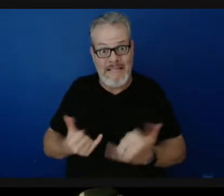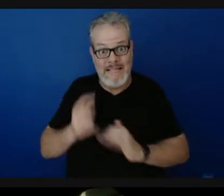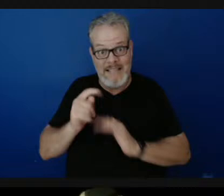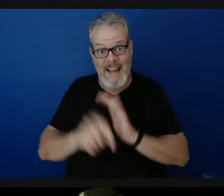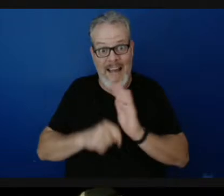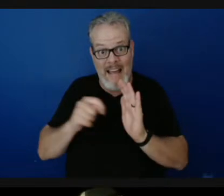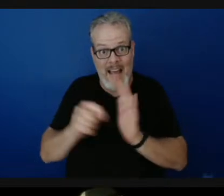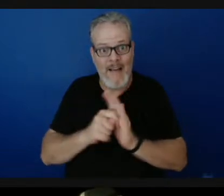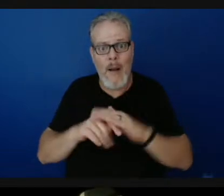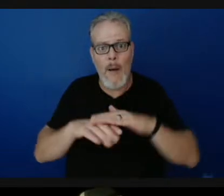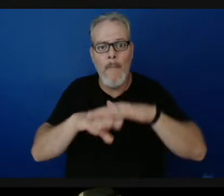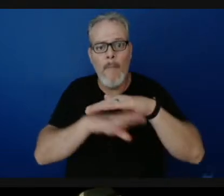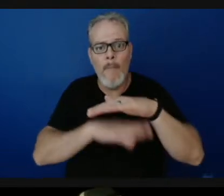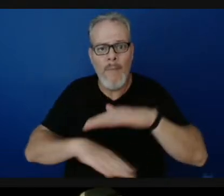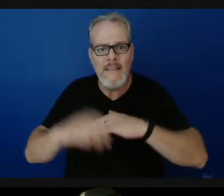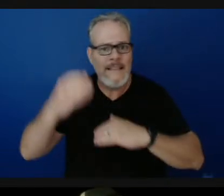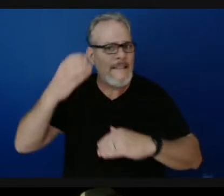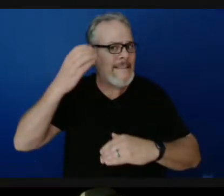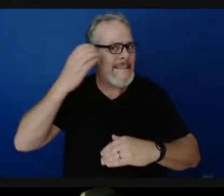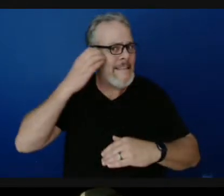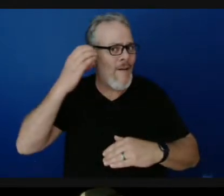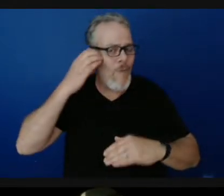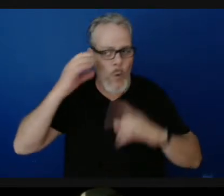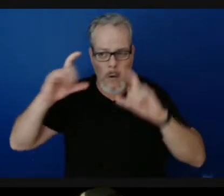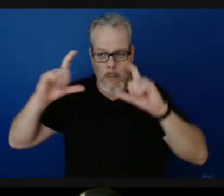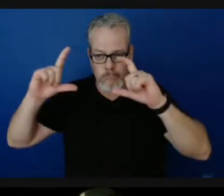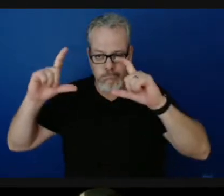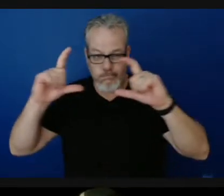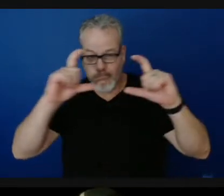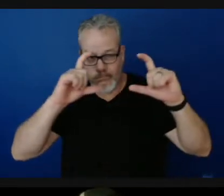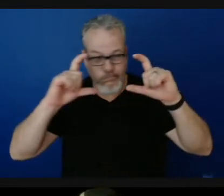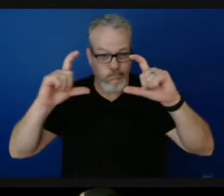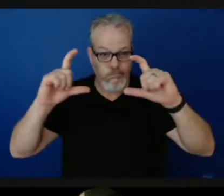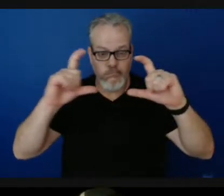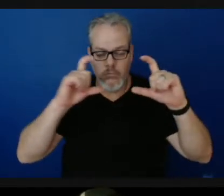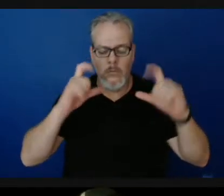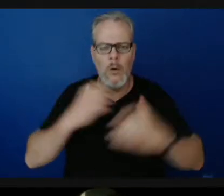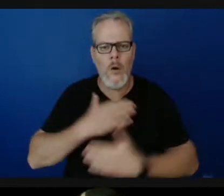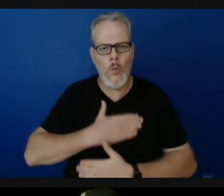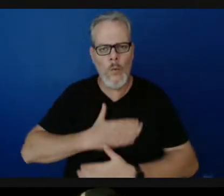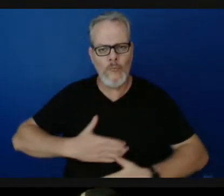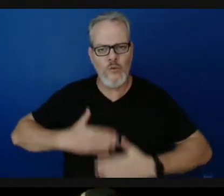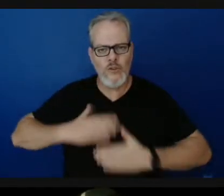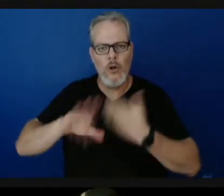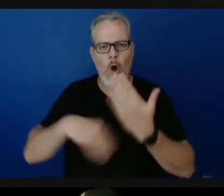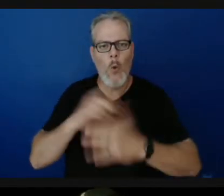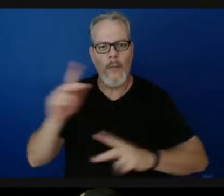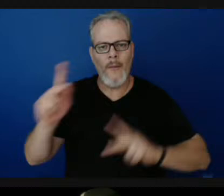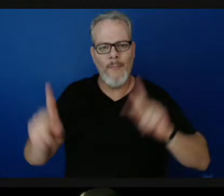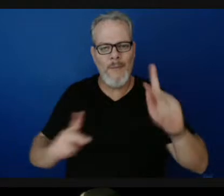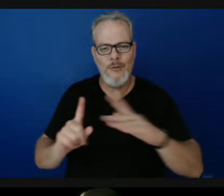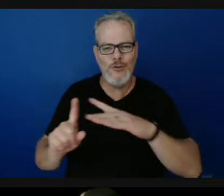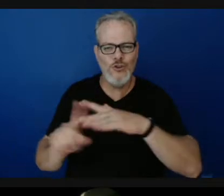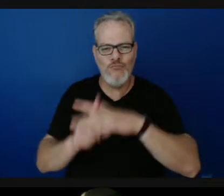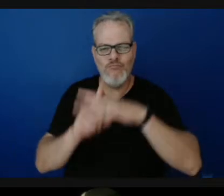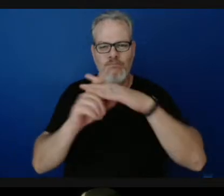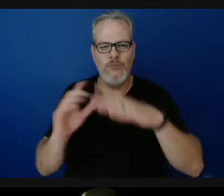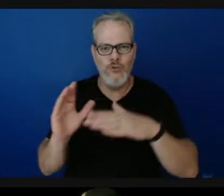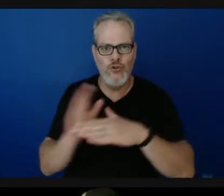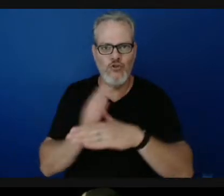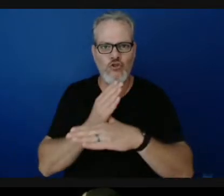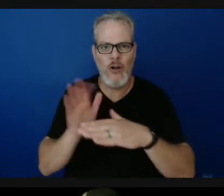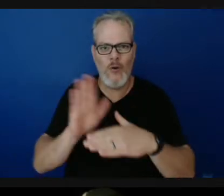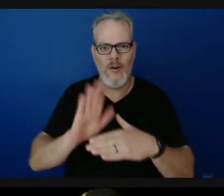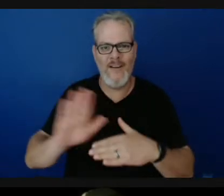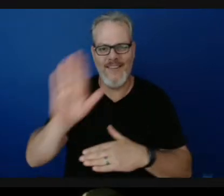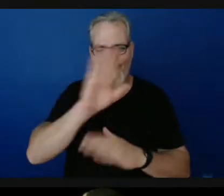great shot. So we appreciate everybody putting all their videos, all their pictures up. We see a lot of different angles and a lot of